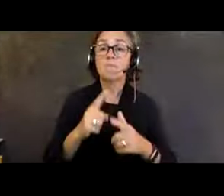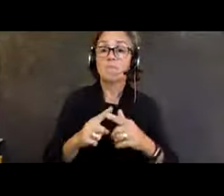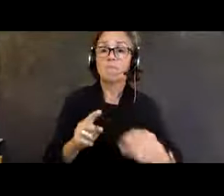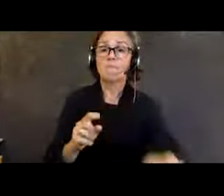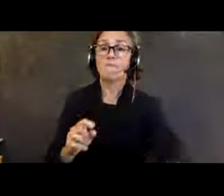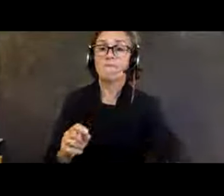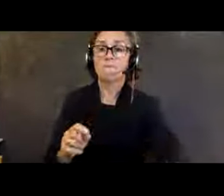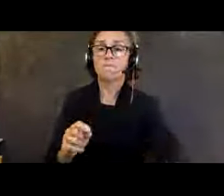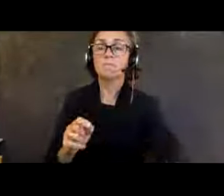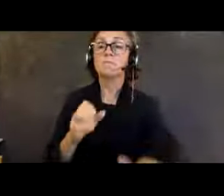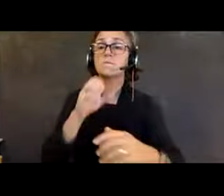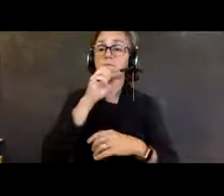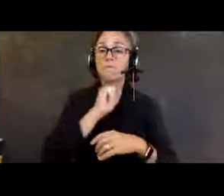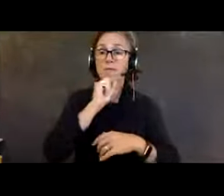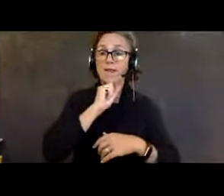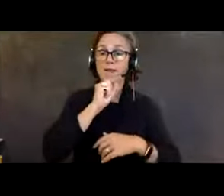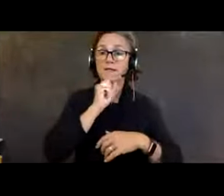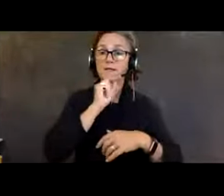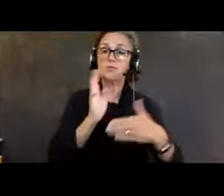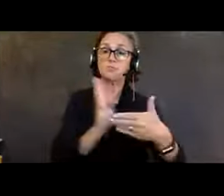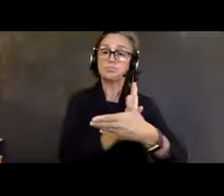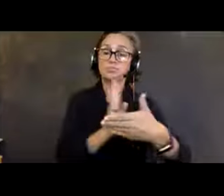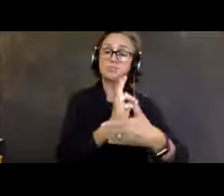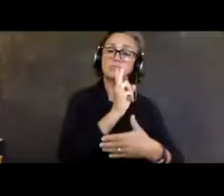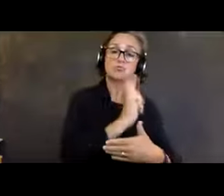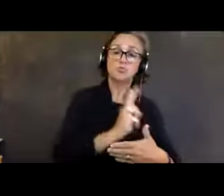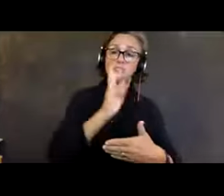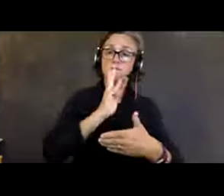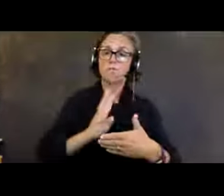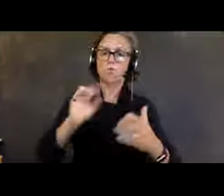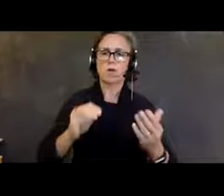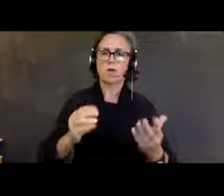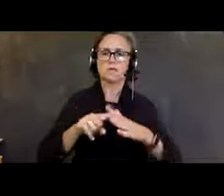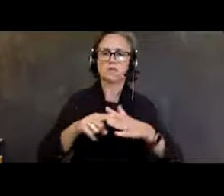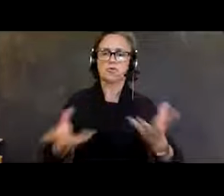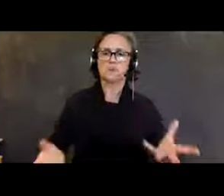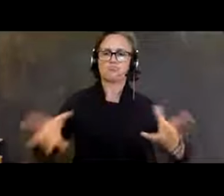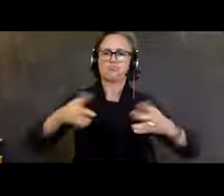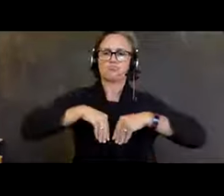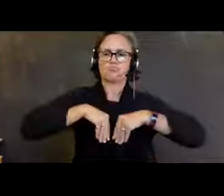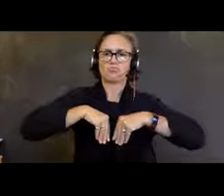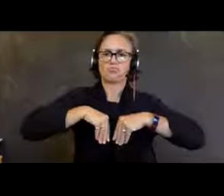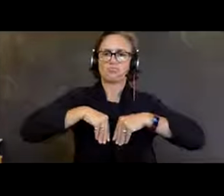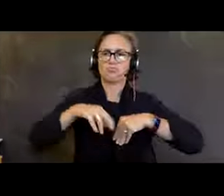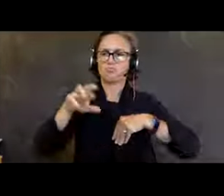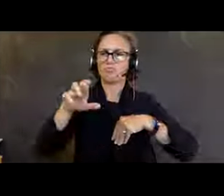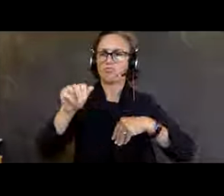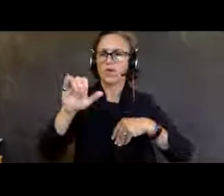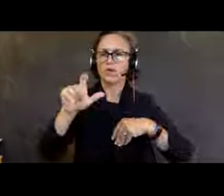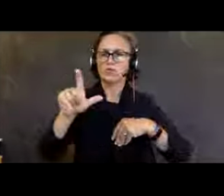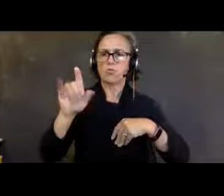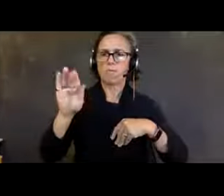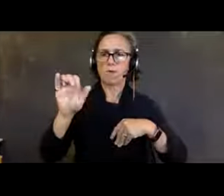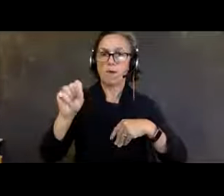By 2 to 4, children can start to internalize racial bias. By 5, children